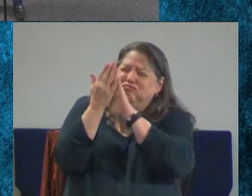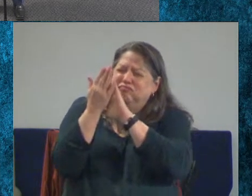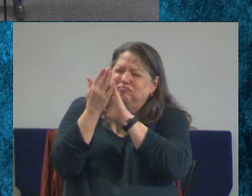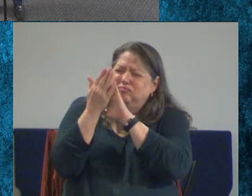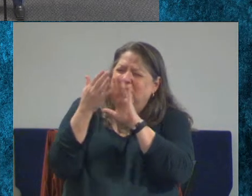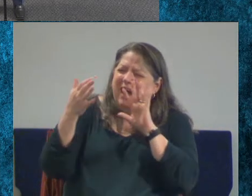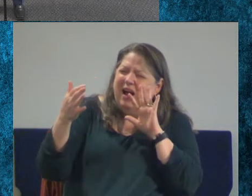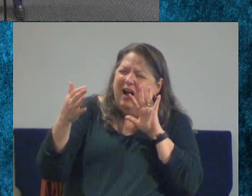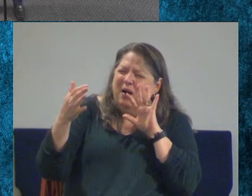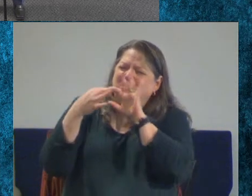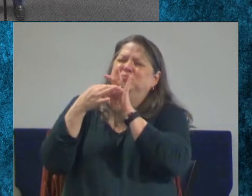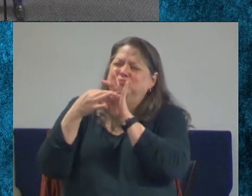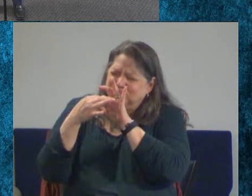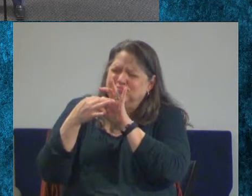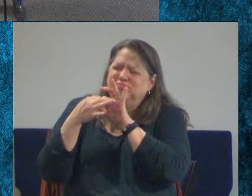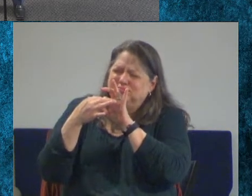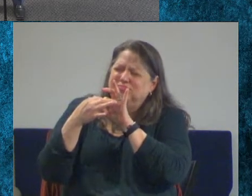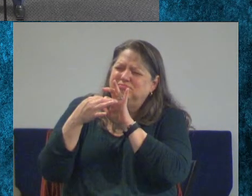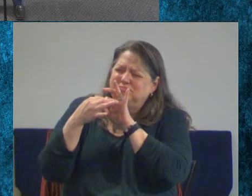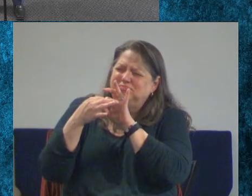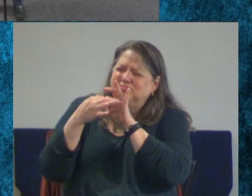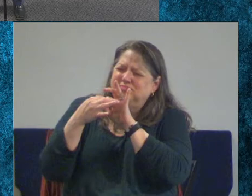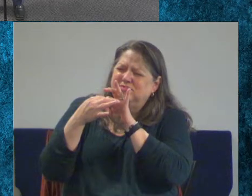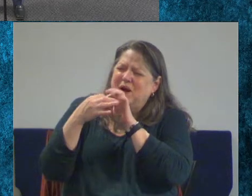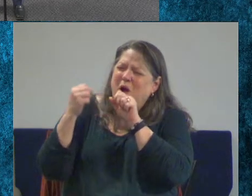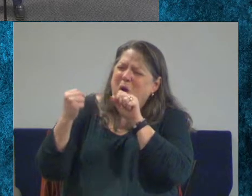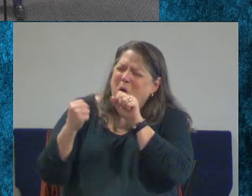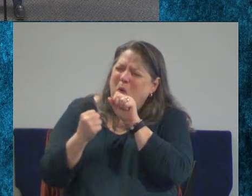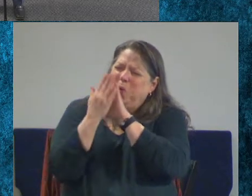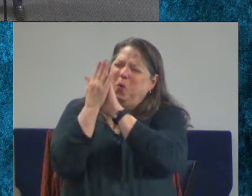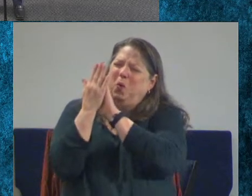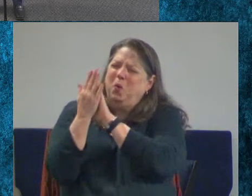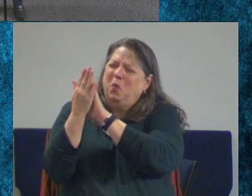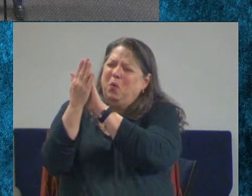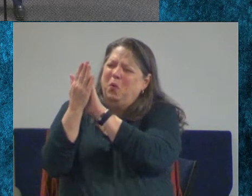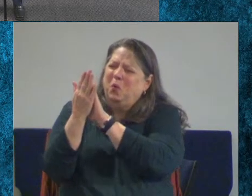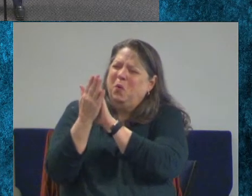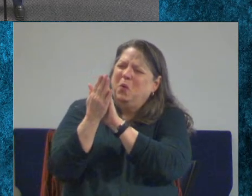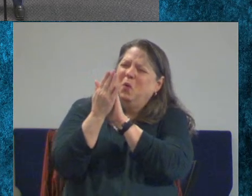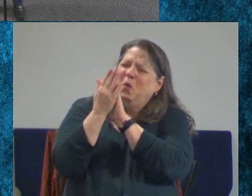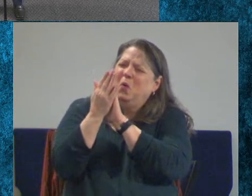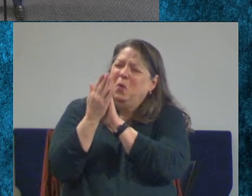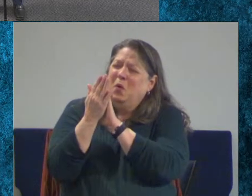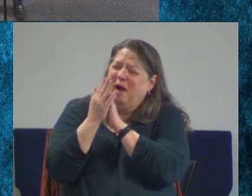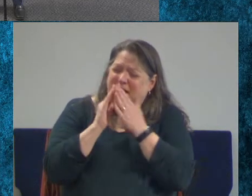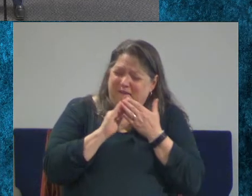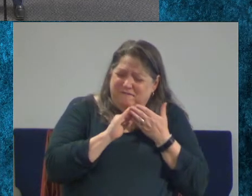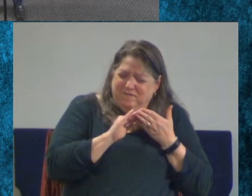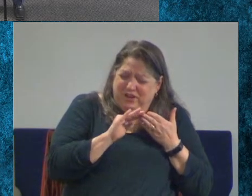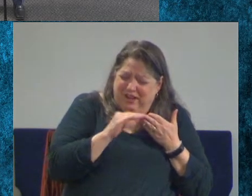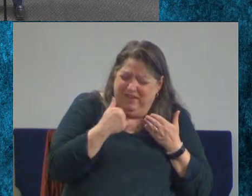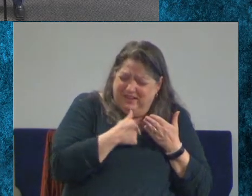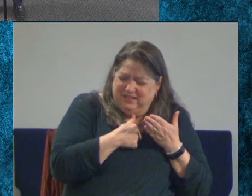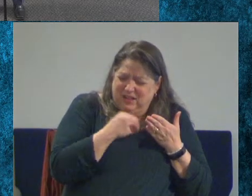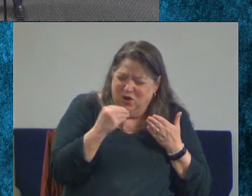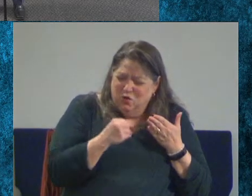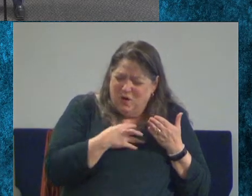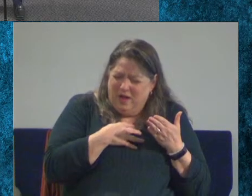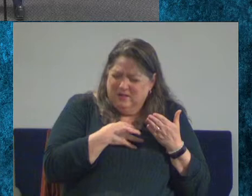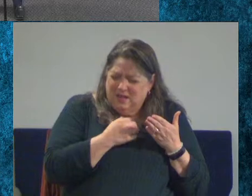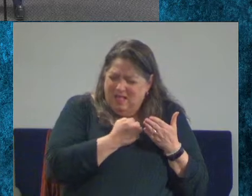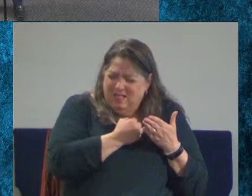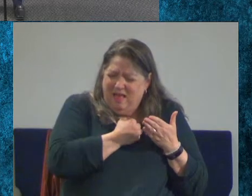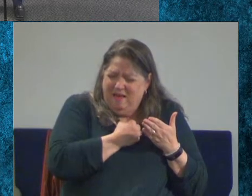connected with Jesus. We've been approached by Jesus regarding his forgiveness, his grace, his